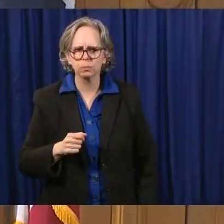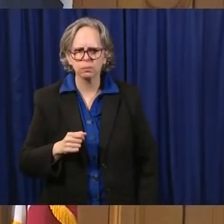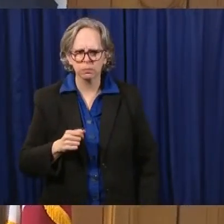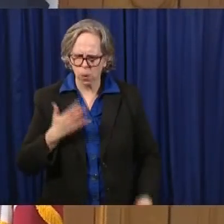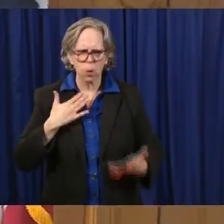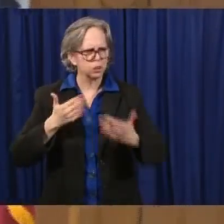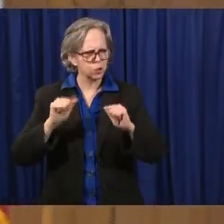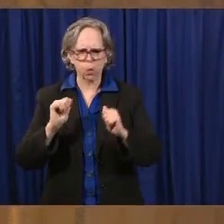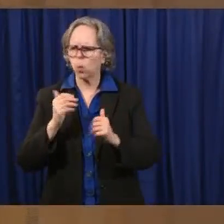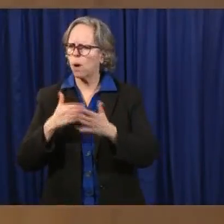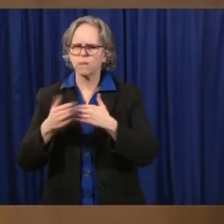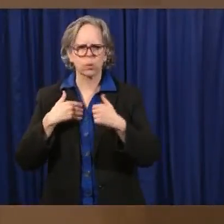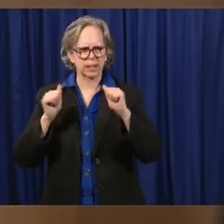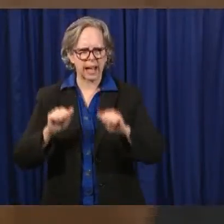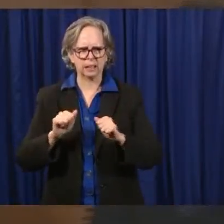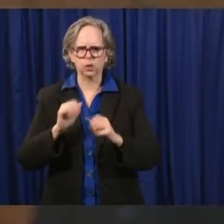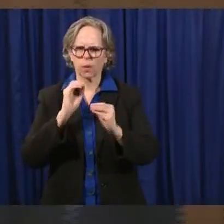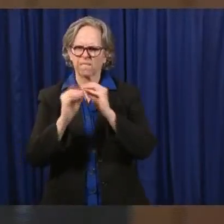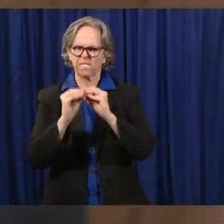it.